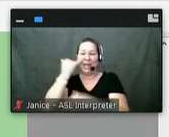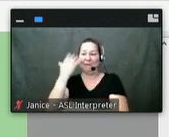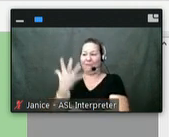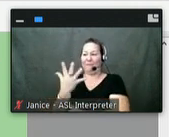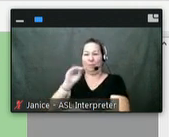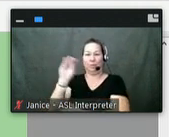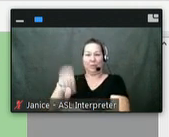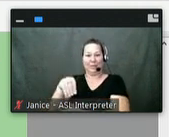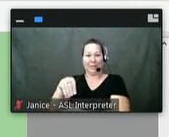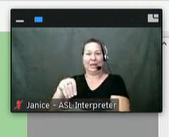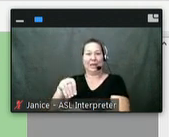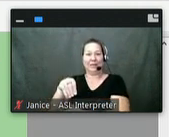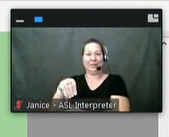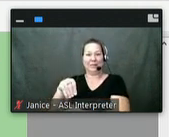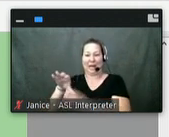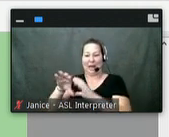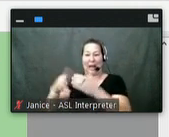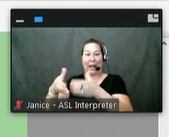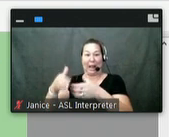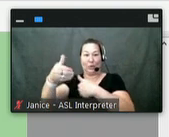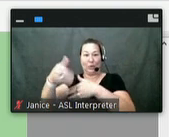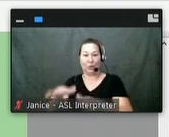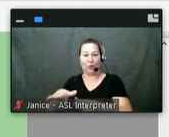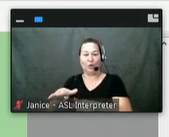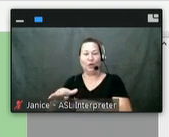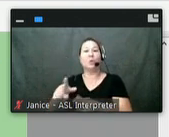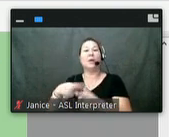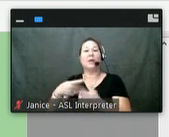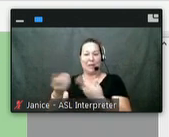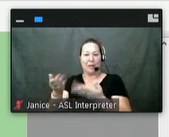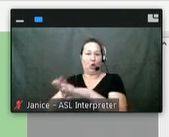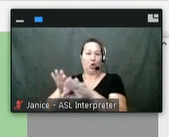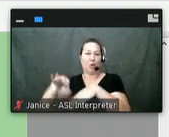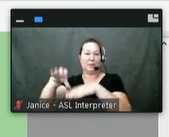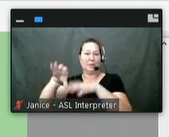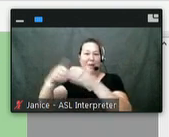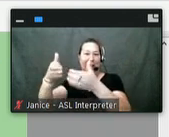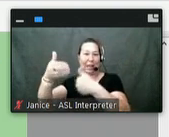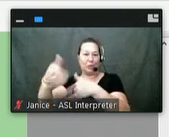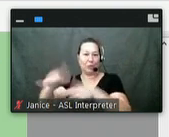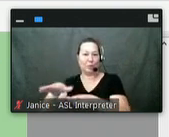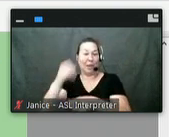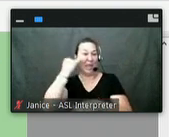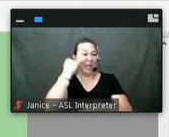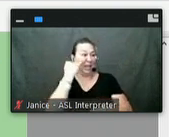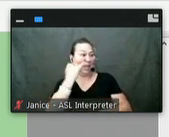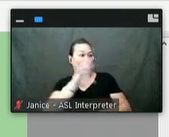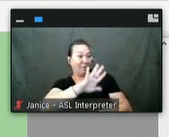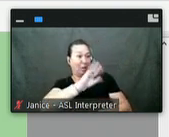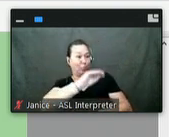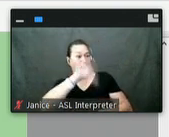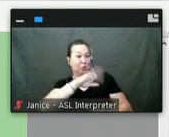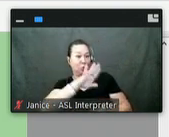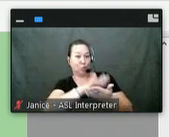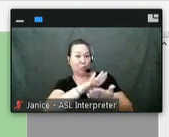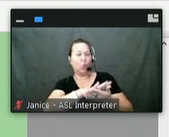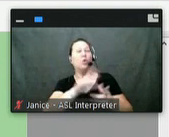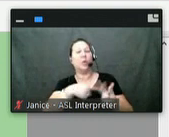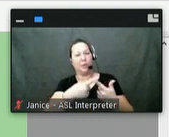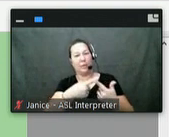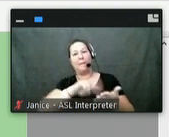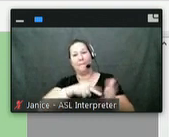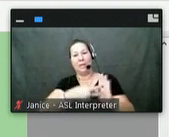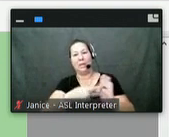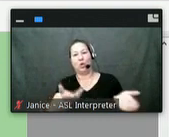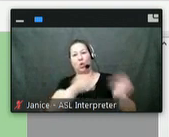school, you close the school. And if you have 25% of district schools contaminated by COVID, then you close the